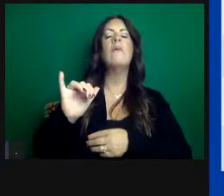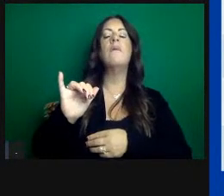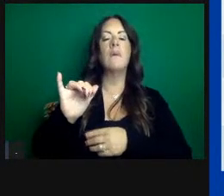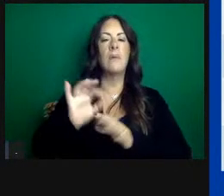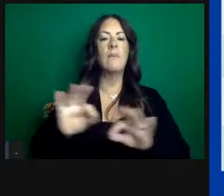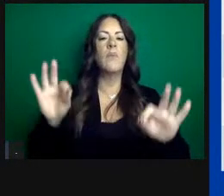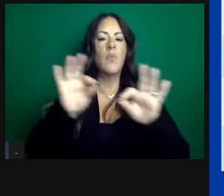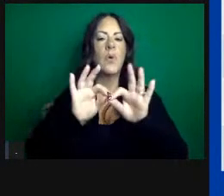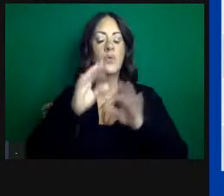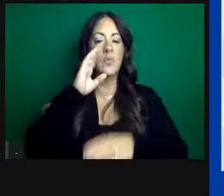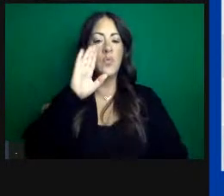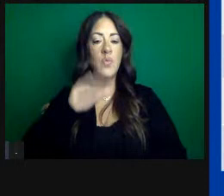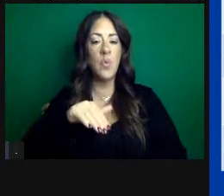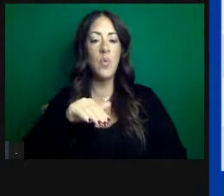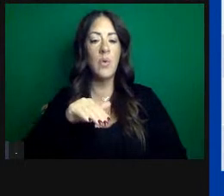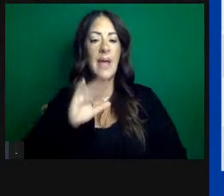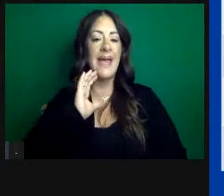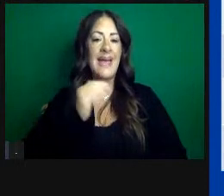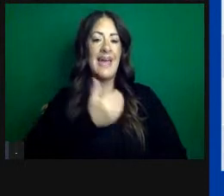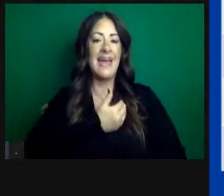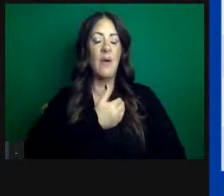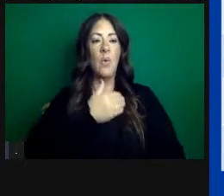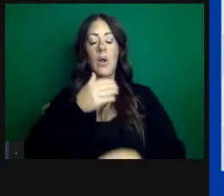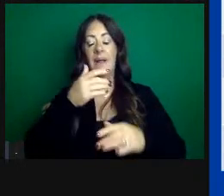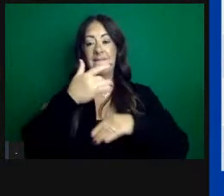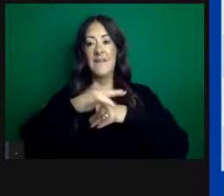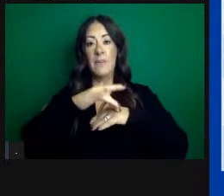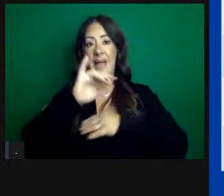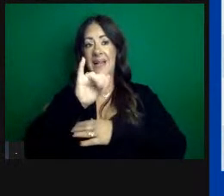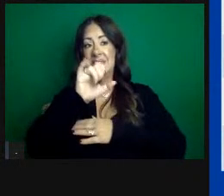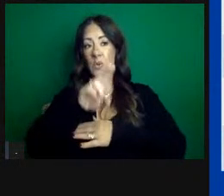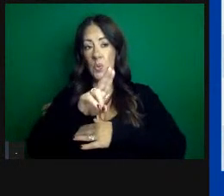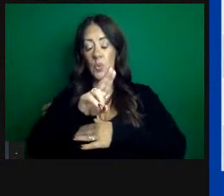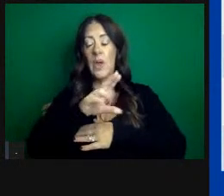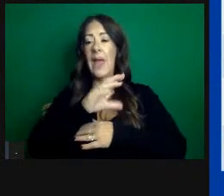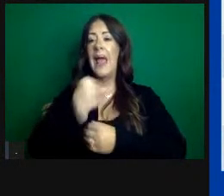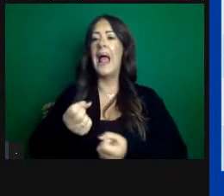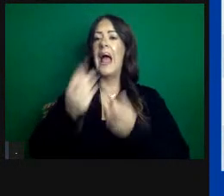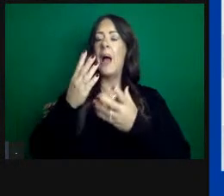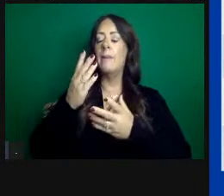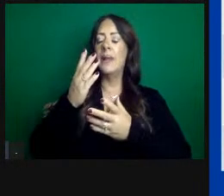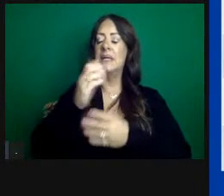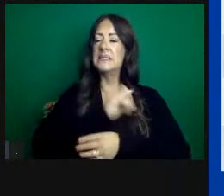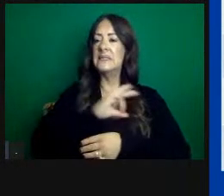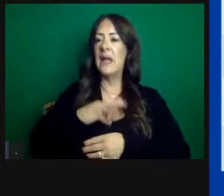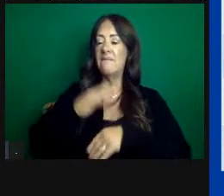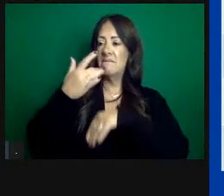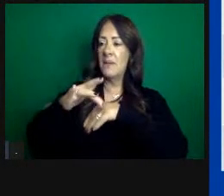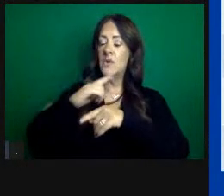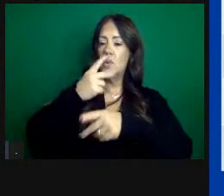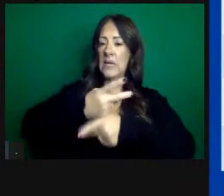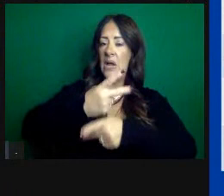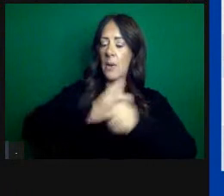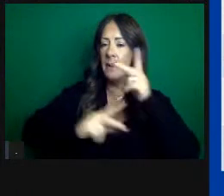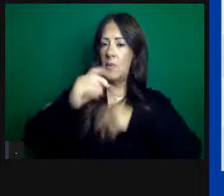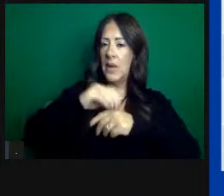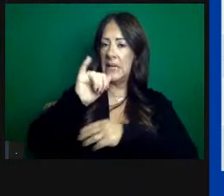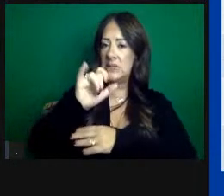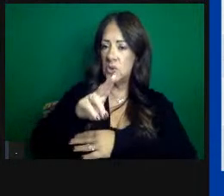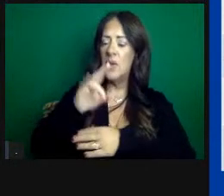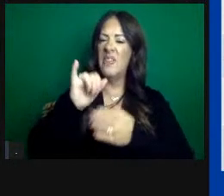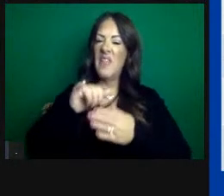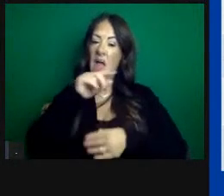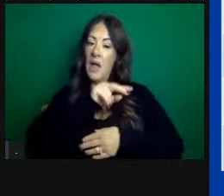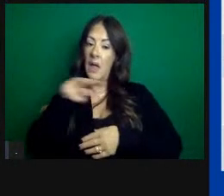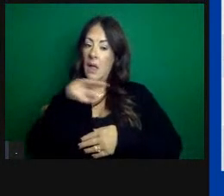scarce resource across our state, which is ICU beds, ICU staffed beds. But now we're seeing, when we do our projections as